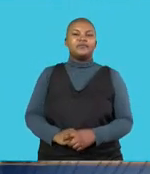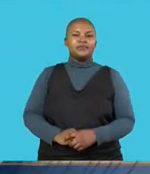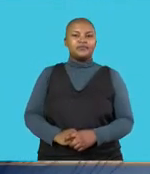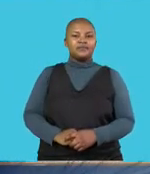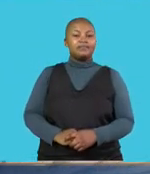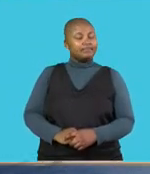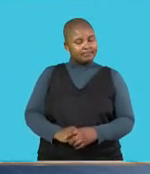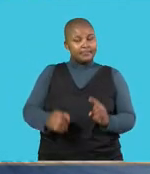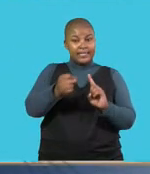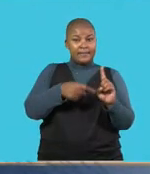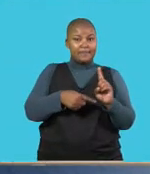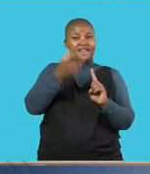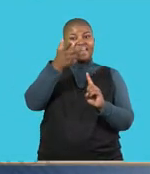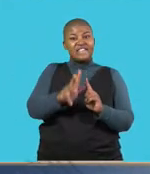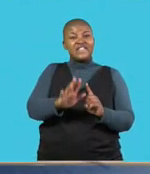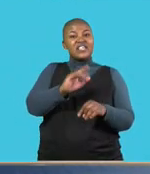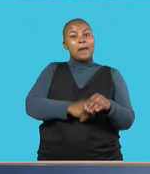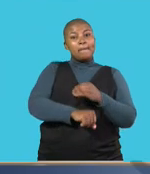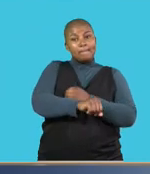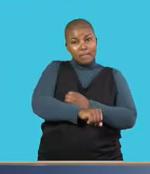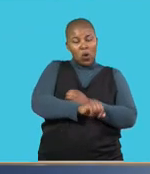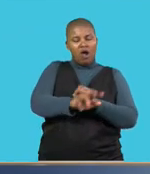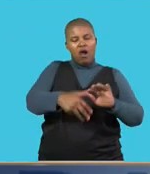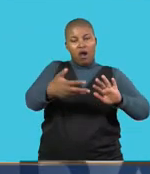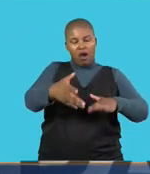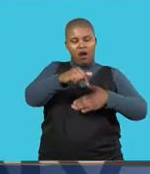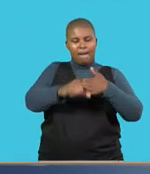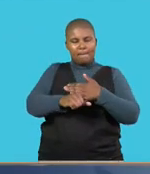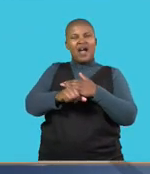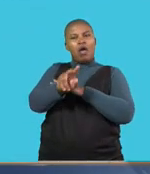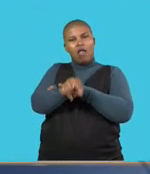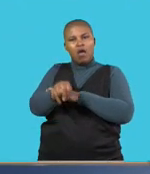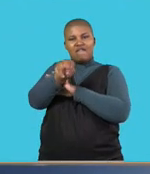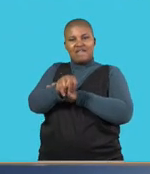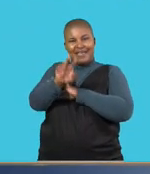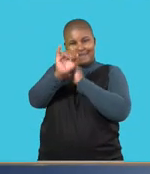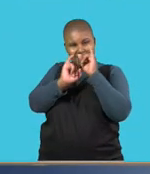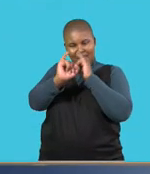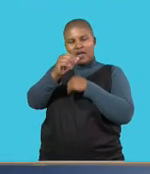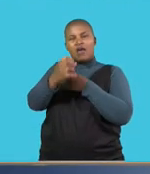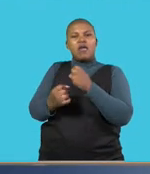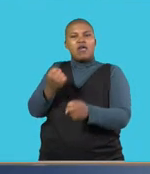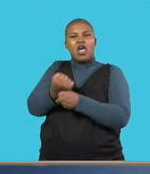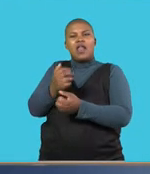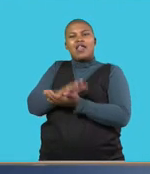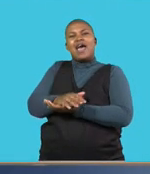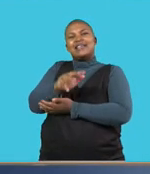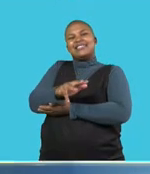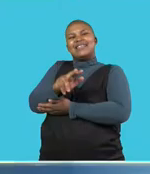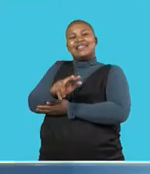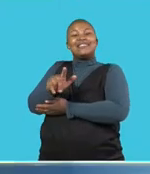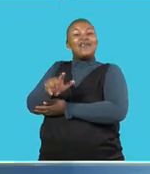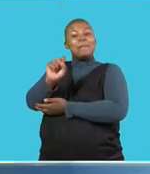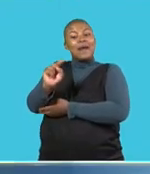wezindondo owazalwa ngomhlazi isishakalolunye kulwezi kunyaka 1987 owaduma kakhulu ngengoma yakhe eyayishisa